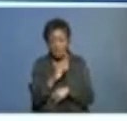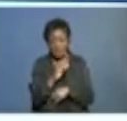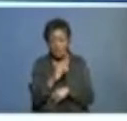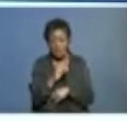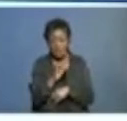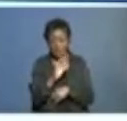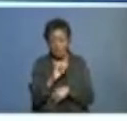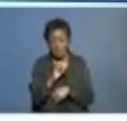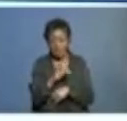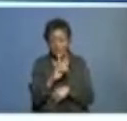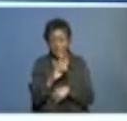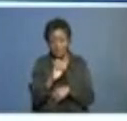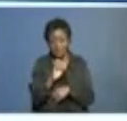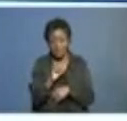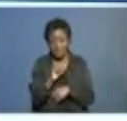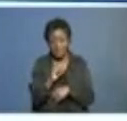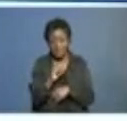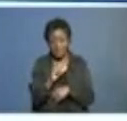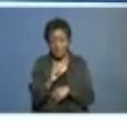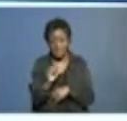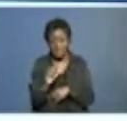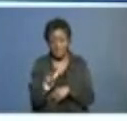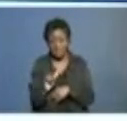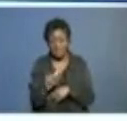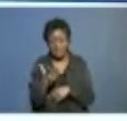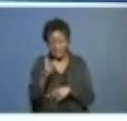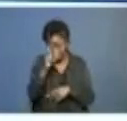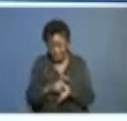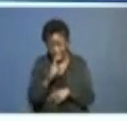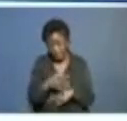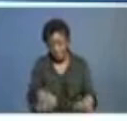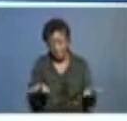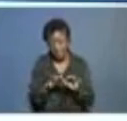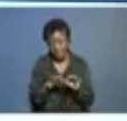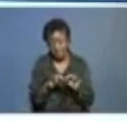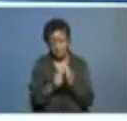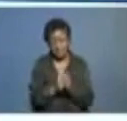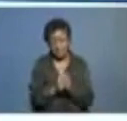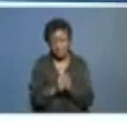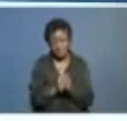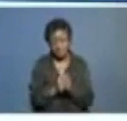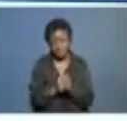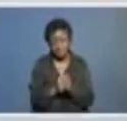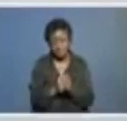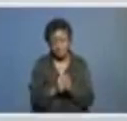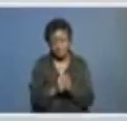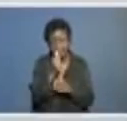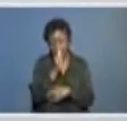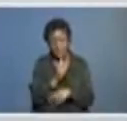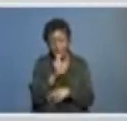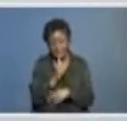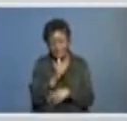must based on stringent protocols, as echoed by Health and Wellness Minister, the Honorable Dr. Michael Darvall.